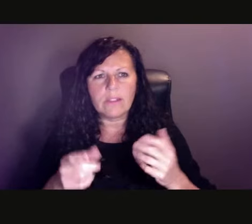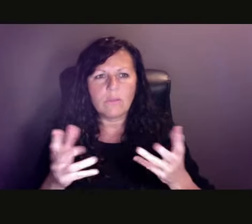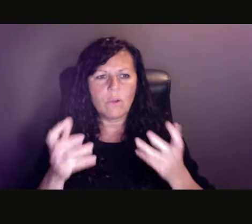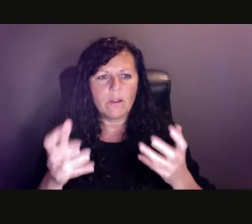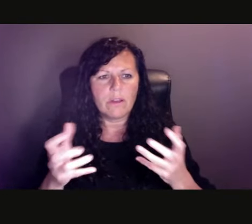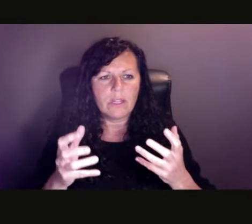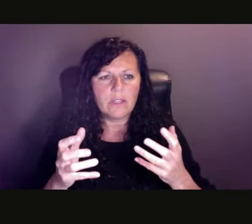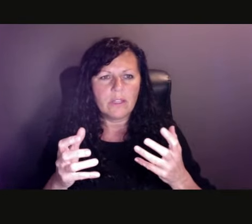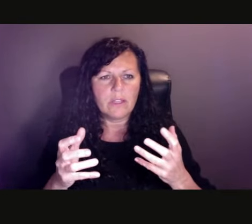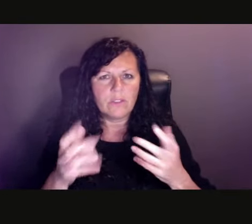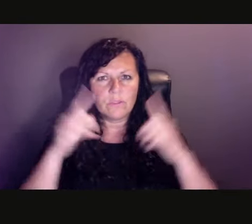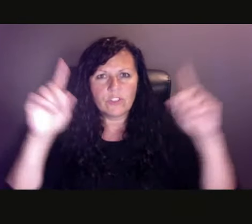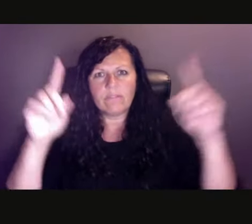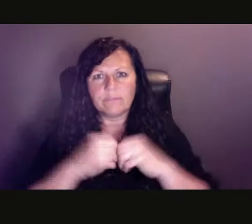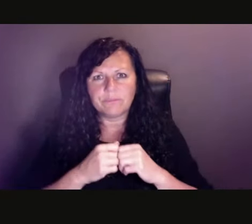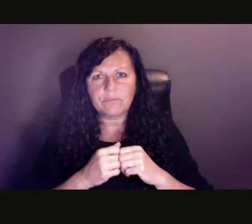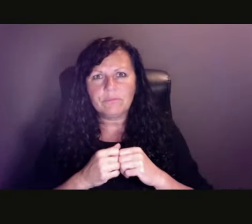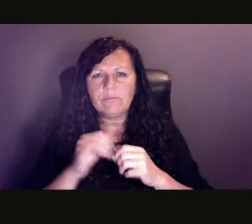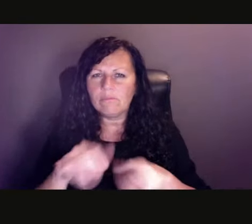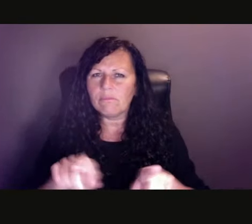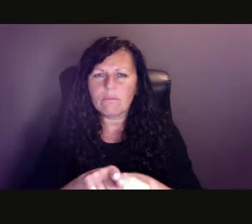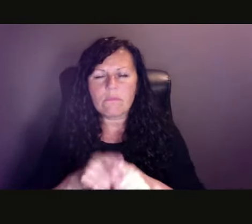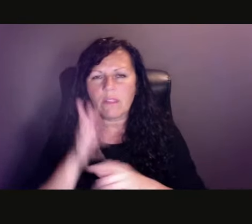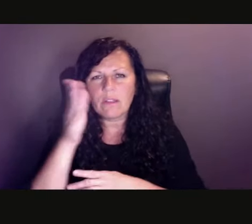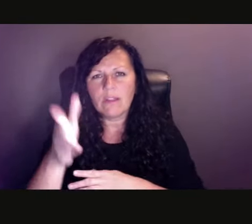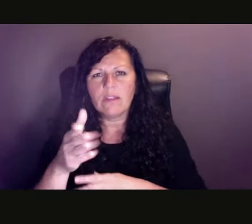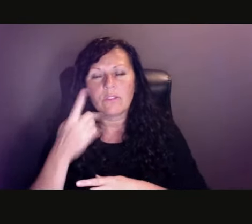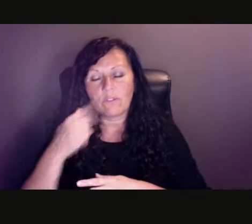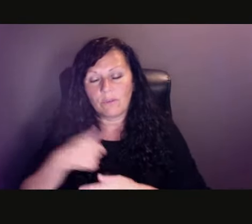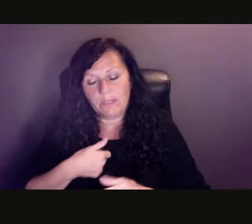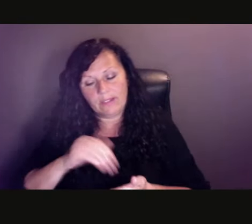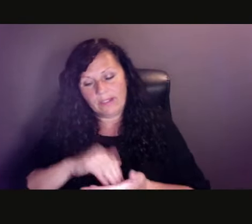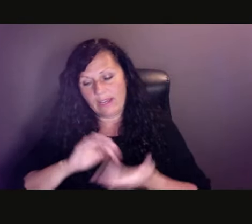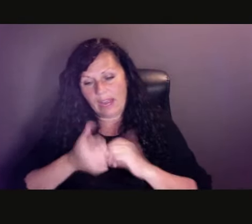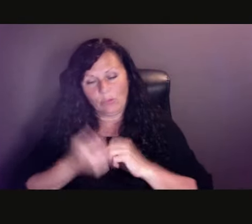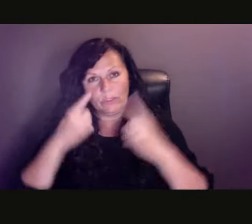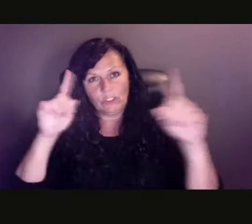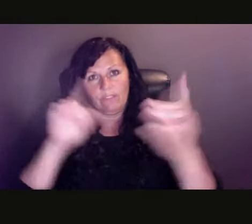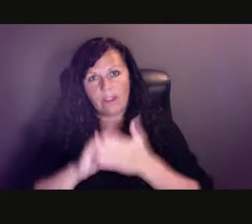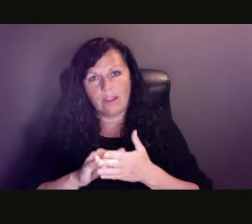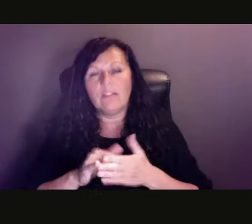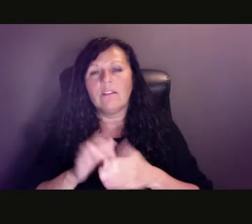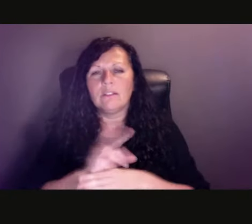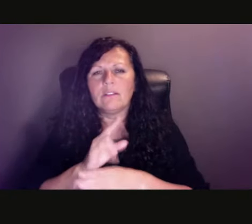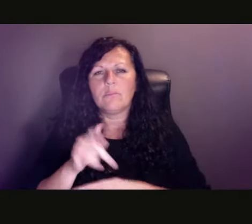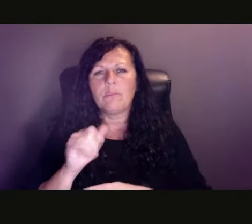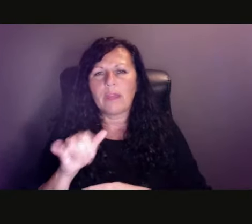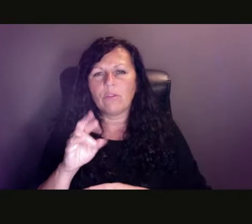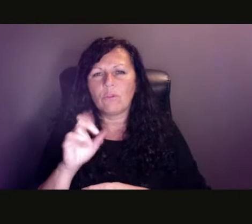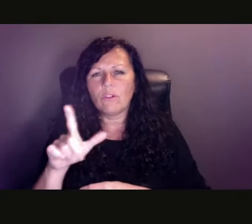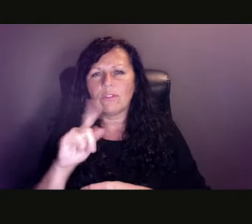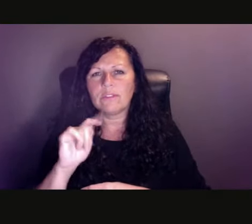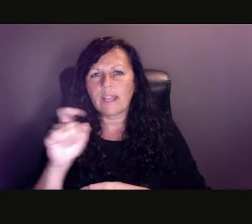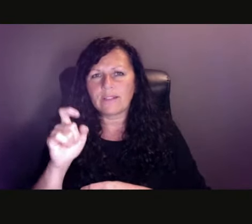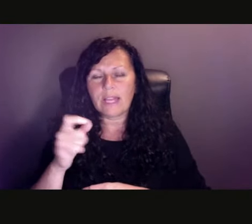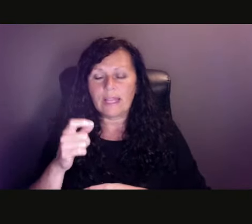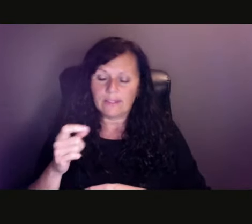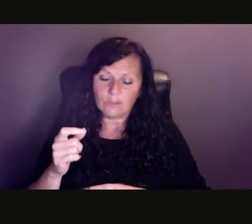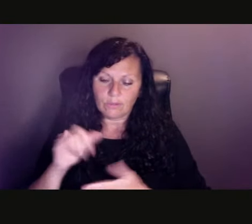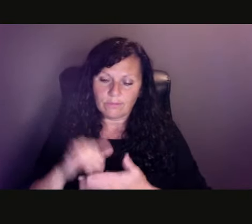that future. And for me, that's the payroll tax. That's why me and my friends, handful of friends, started